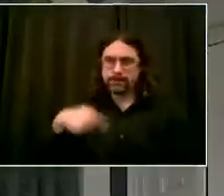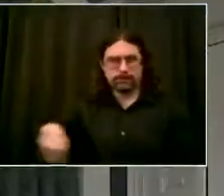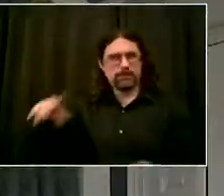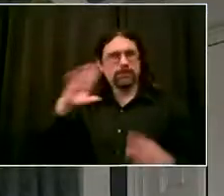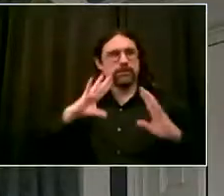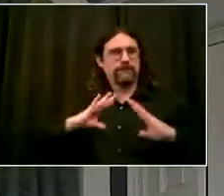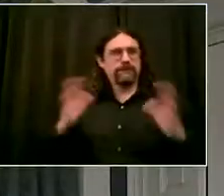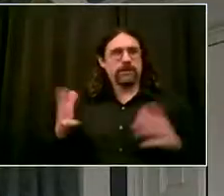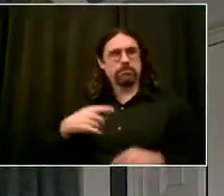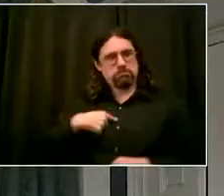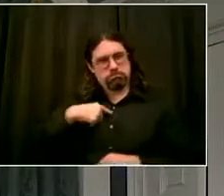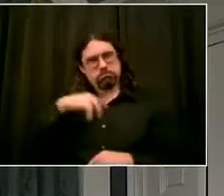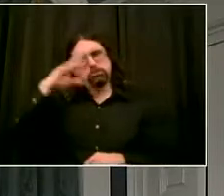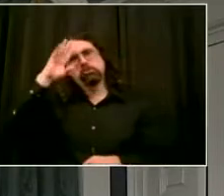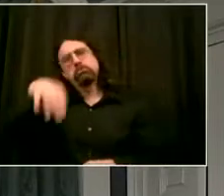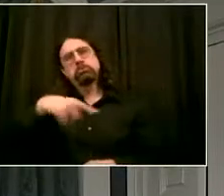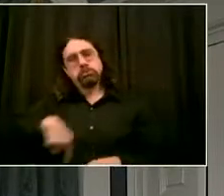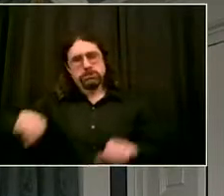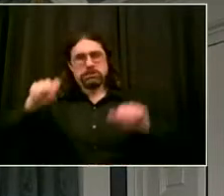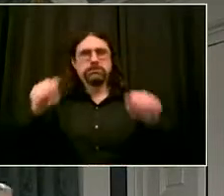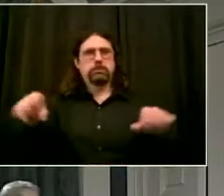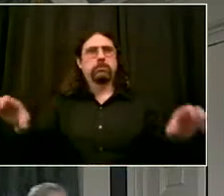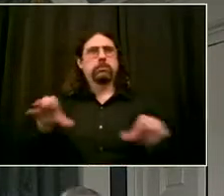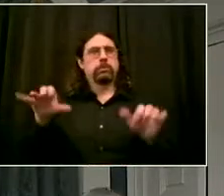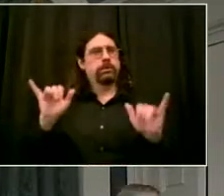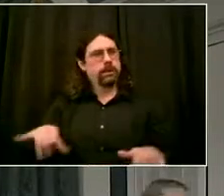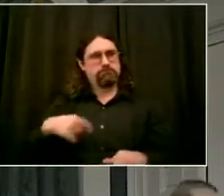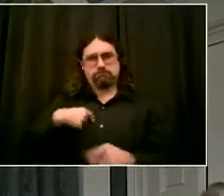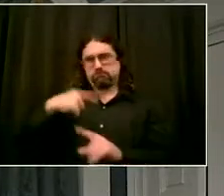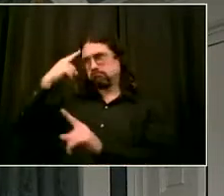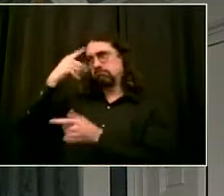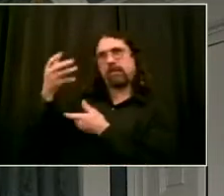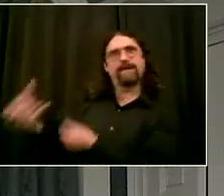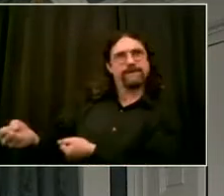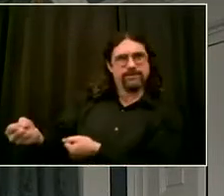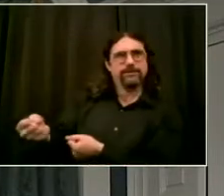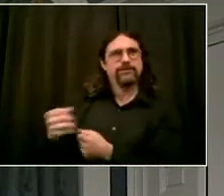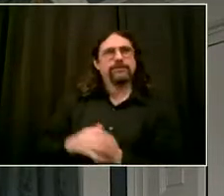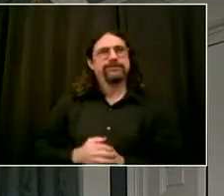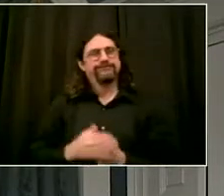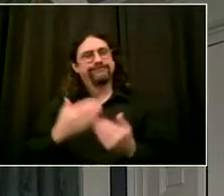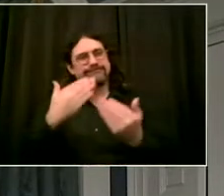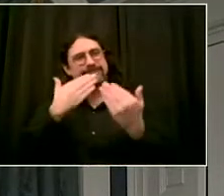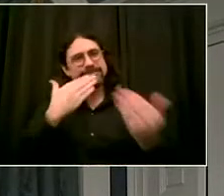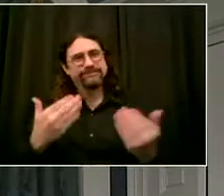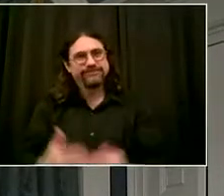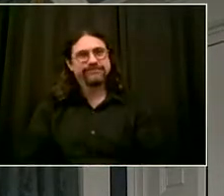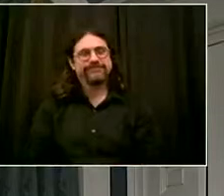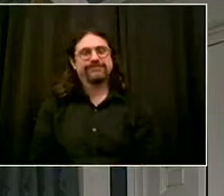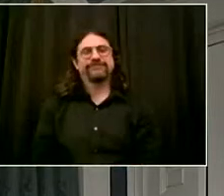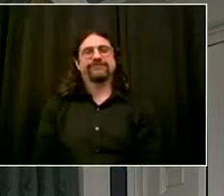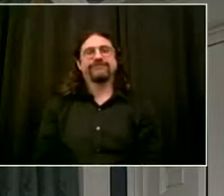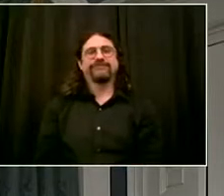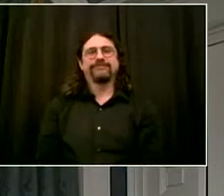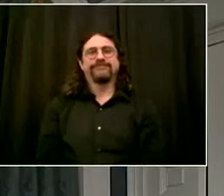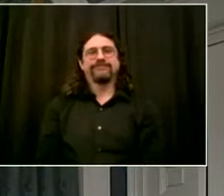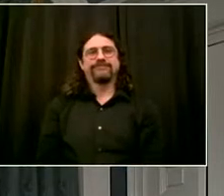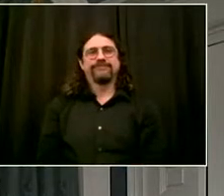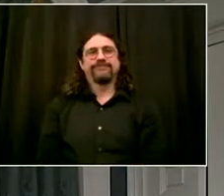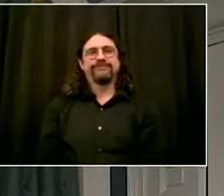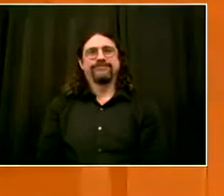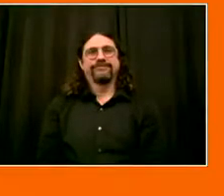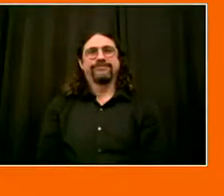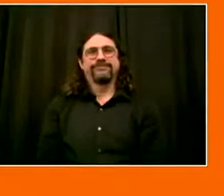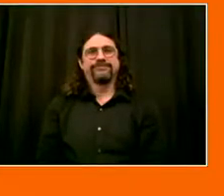news now from Fox thank you again for joining us worldwide here today as we continue to always bring you the very latest from across the country